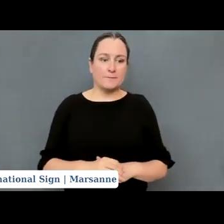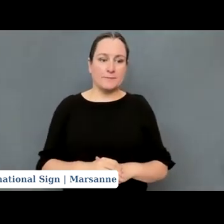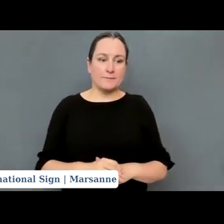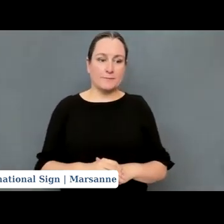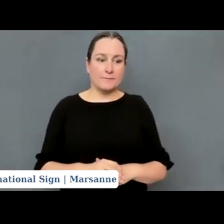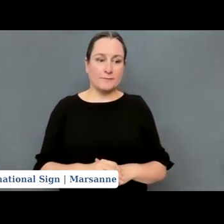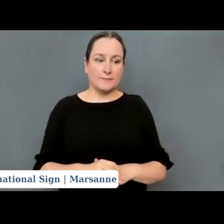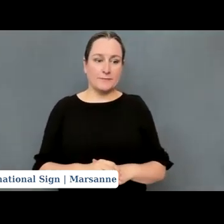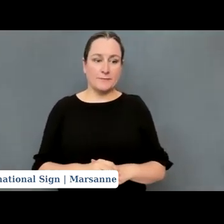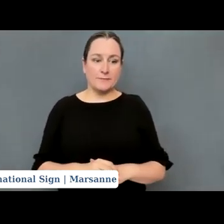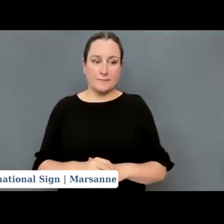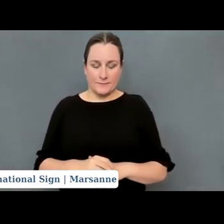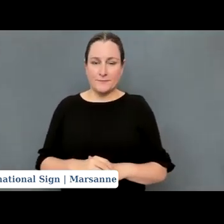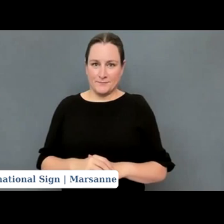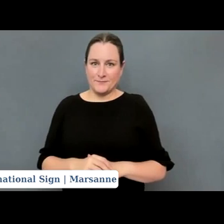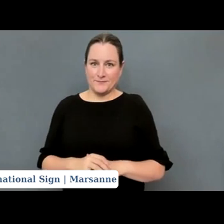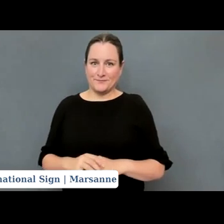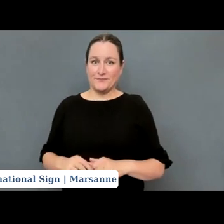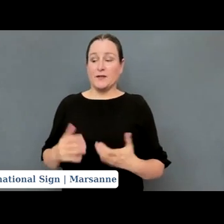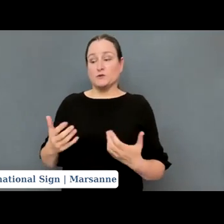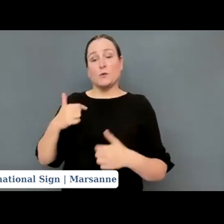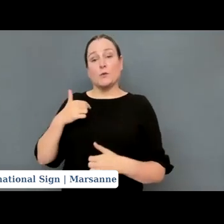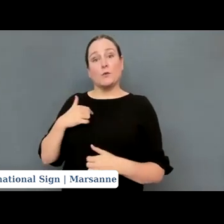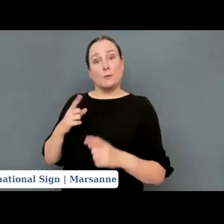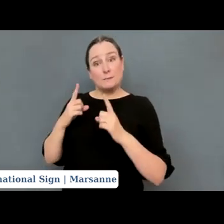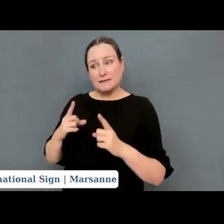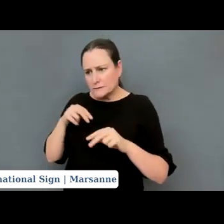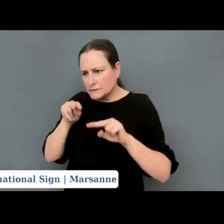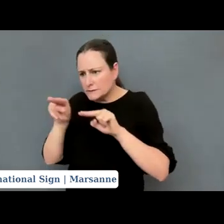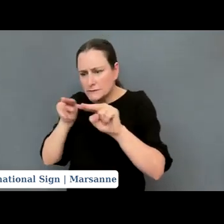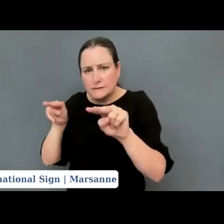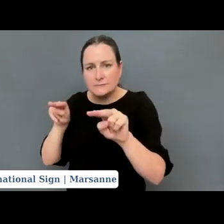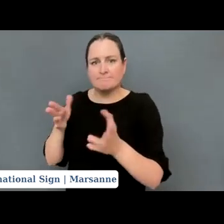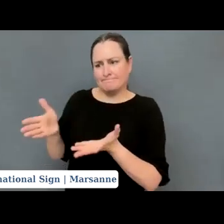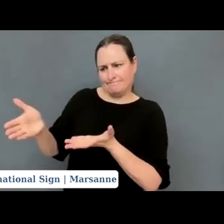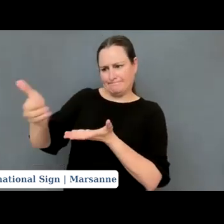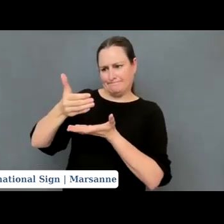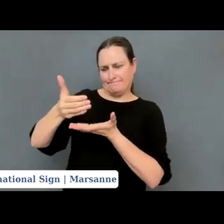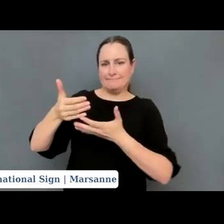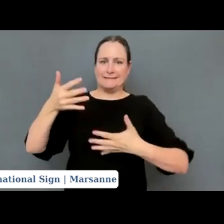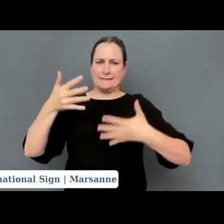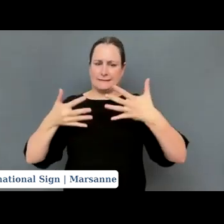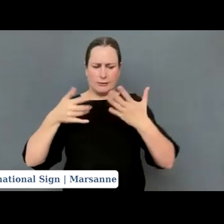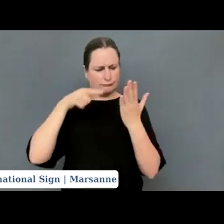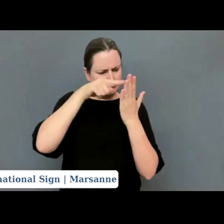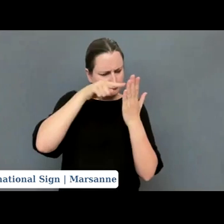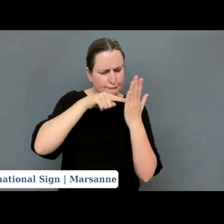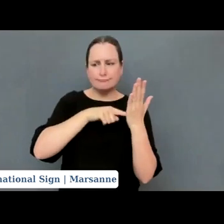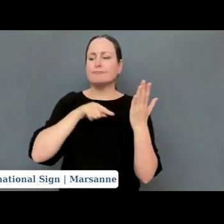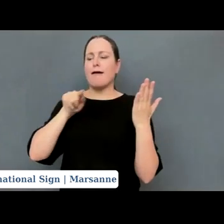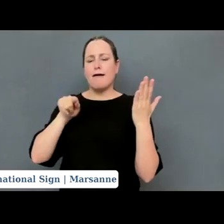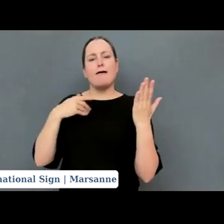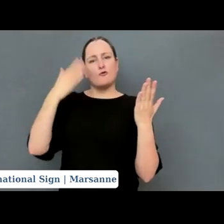in order to do so, we need to collect evidence from the basis. As I have said, the MCE,